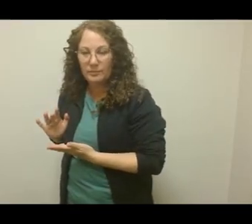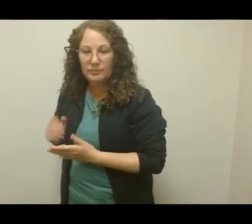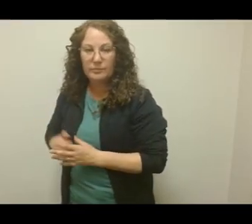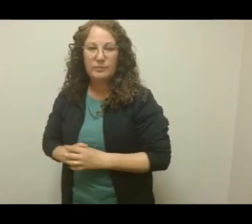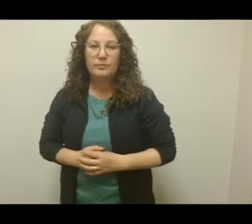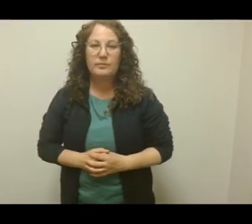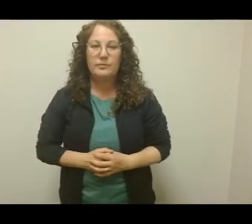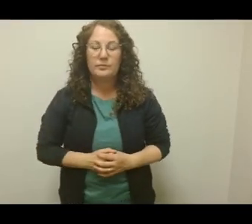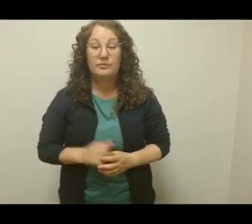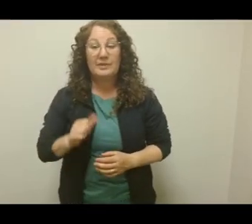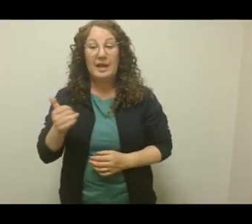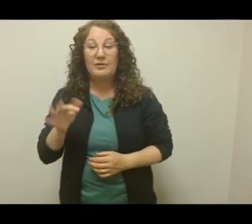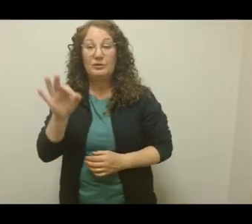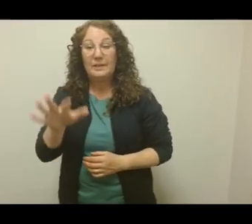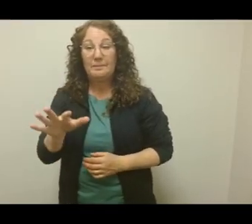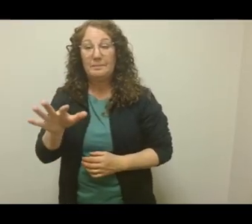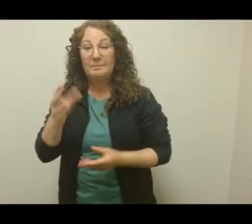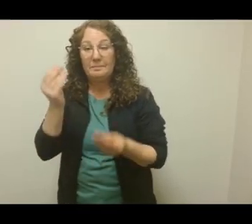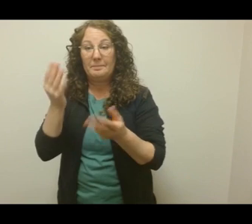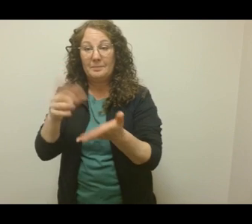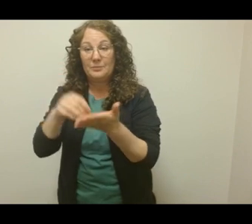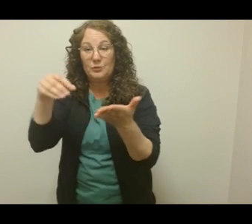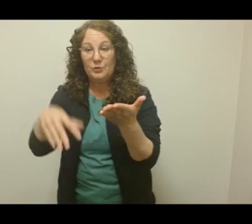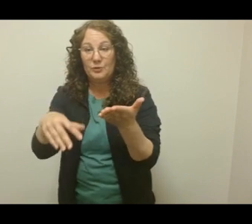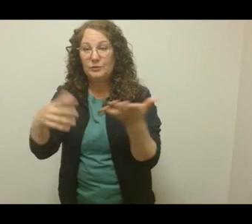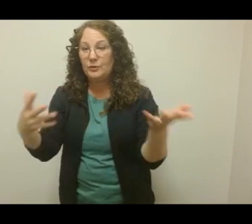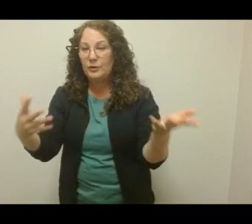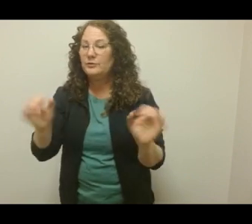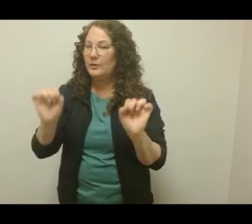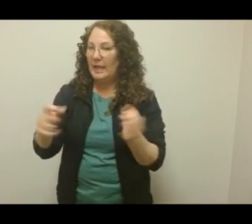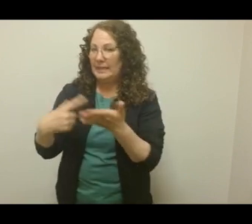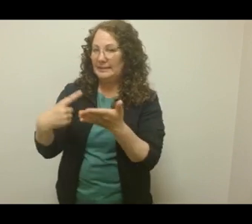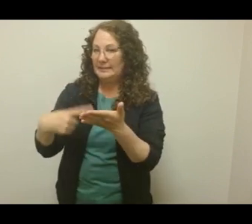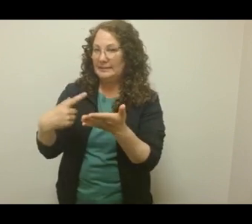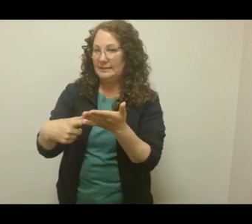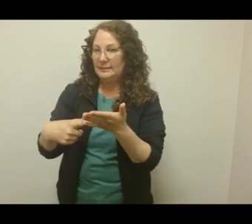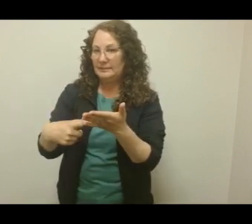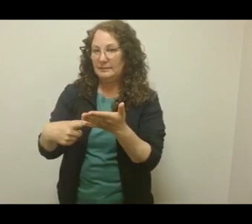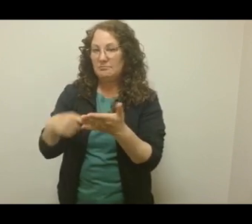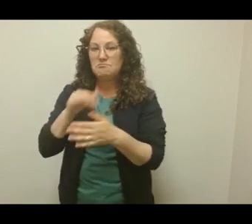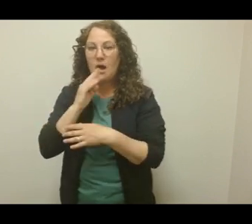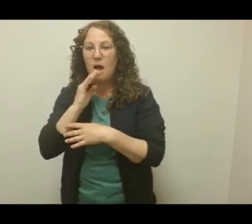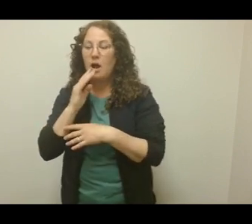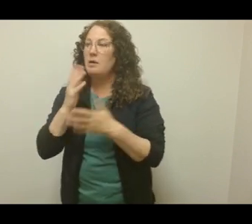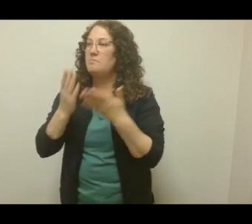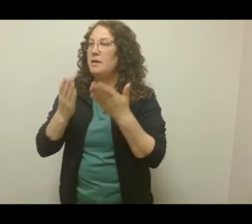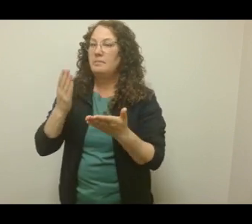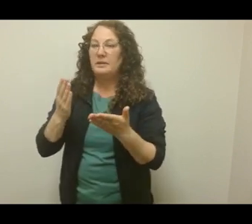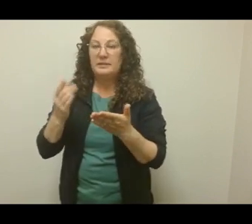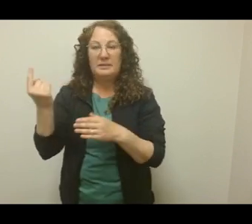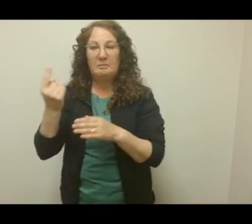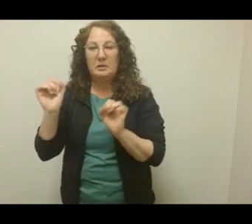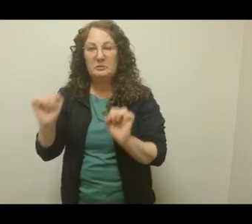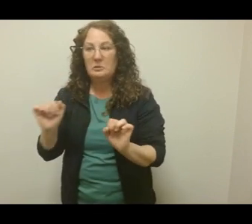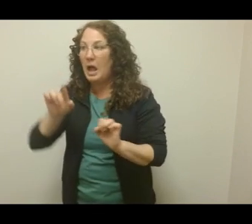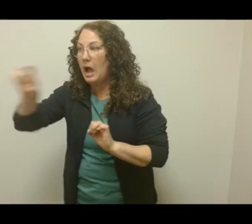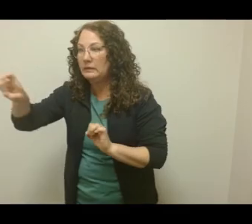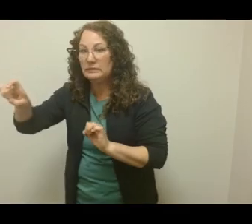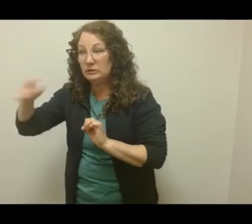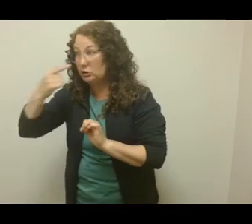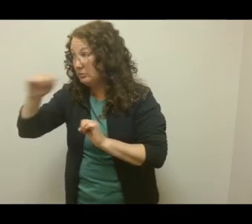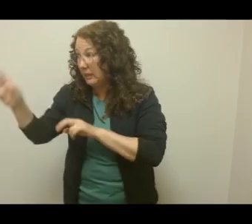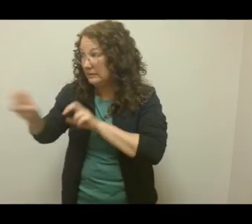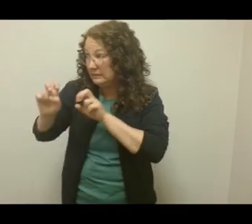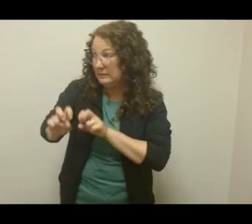Some other tips I give students at this stage is that they can talk about it out loud. Maybe you've got someone who you can ask to sit down with you and